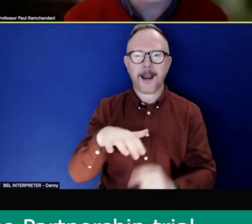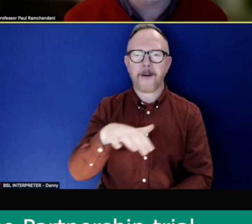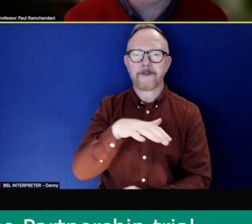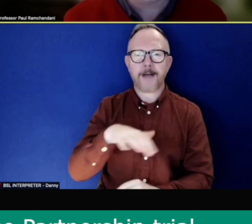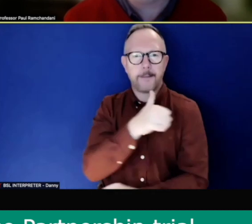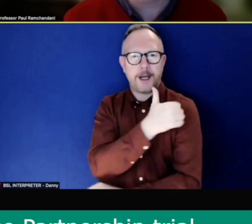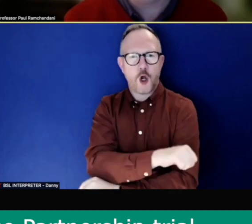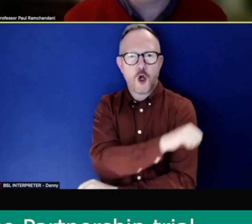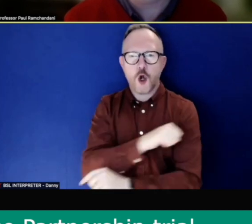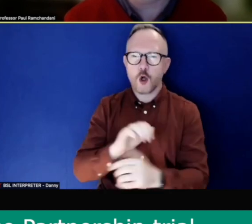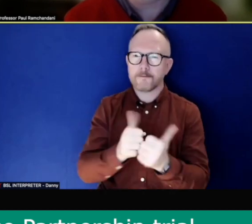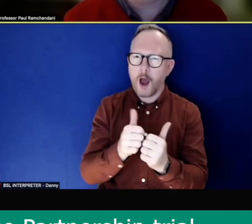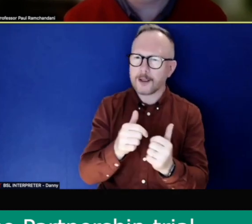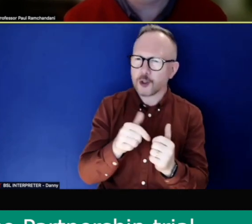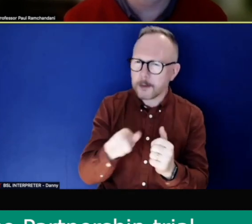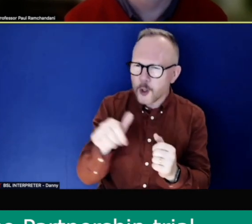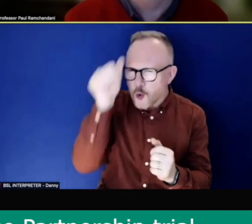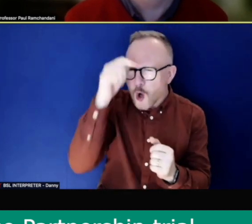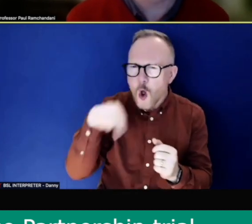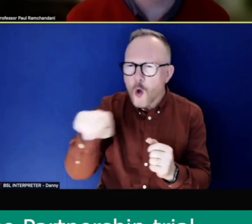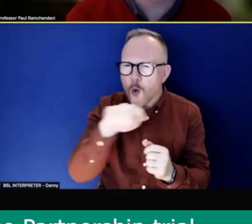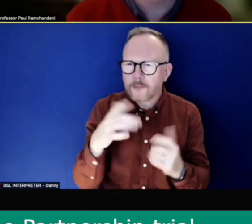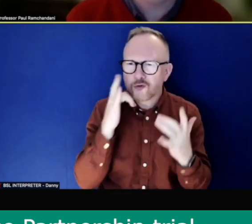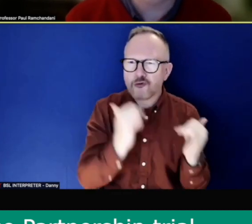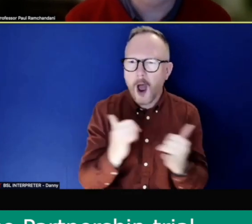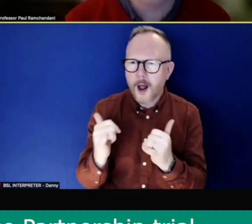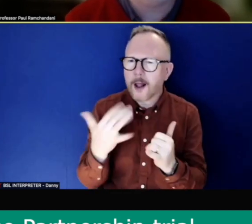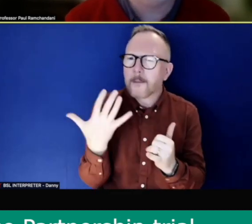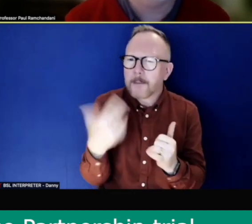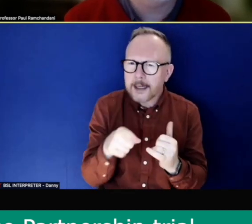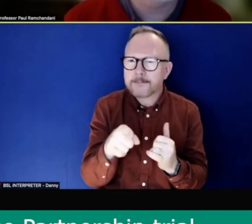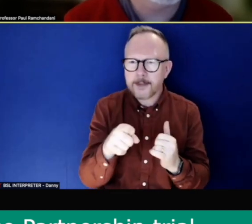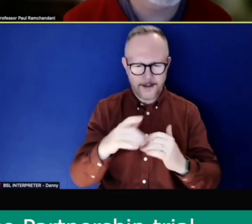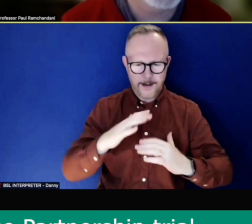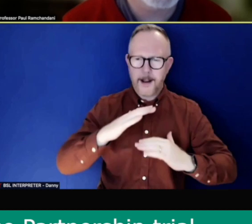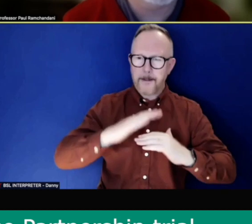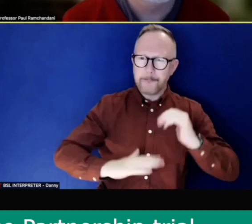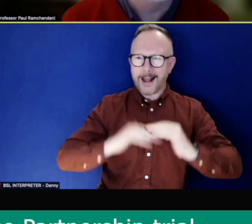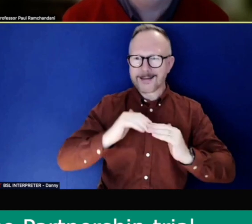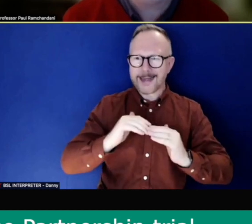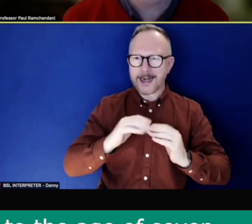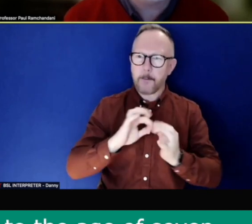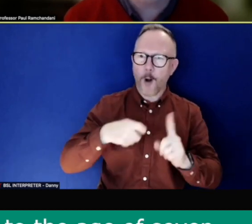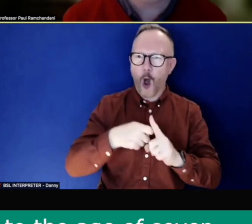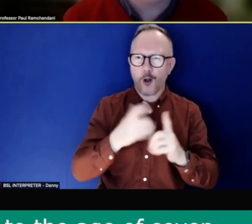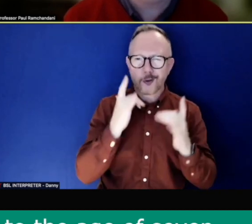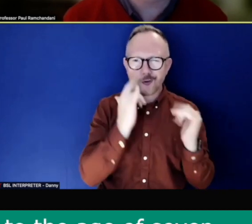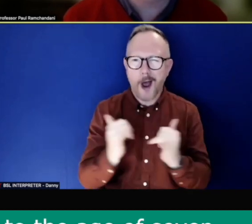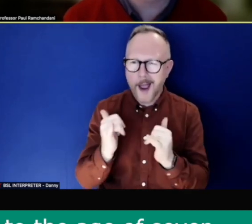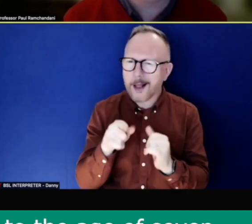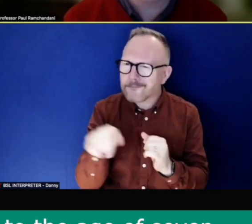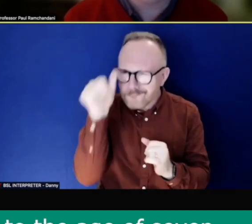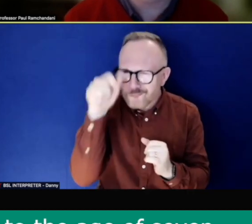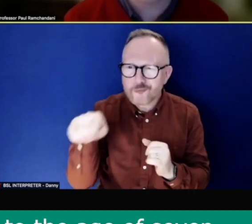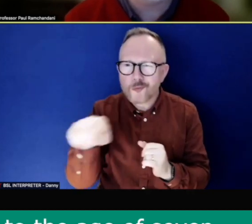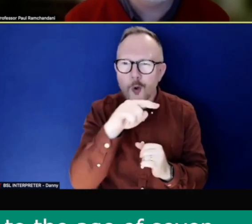familiar with the Family Nurse Partnership trial, that building blocks trial that reported some years ago. They've been able to follow up these